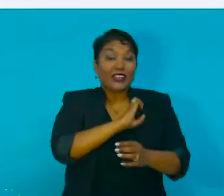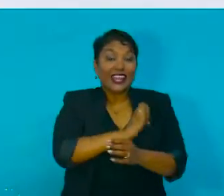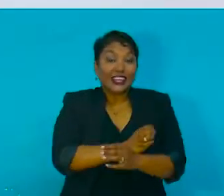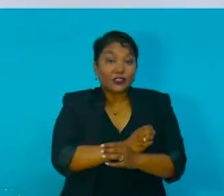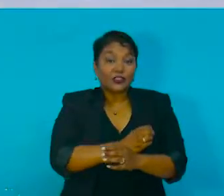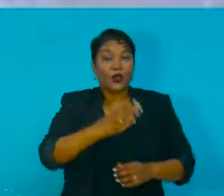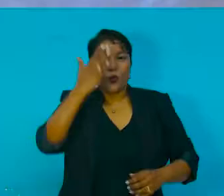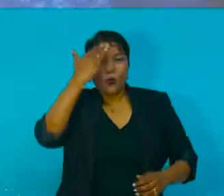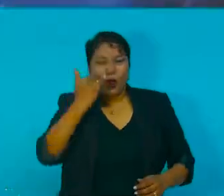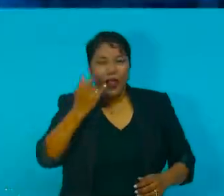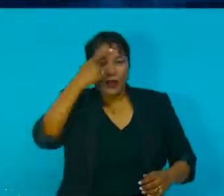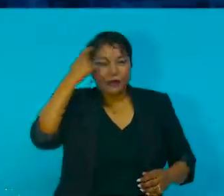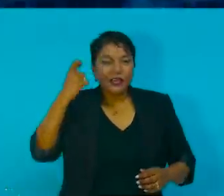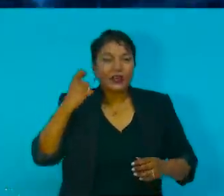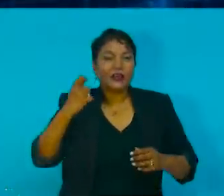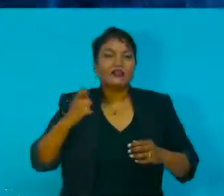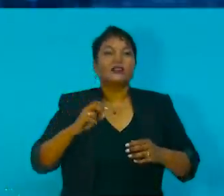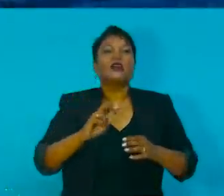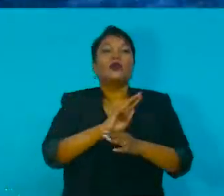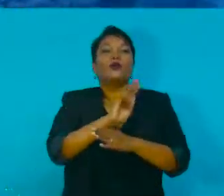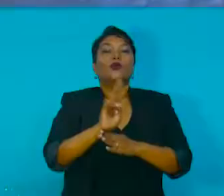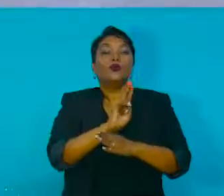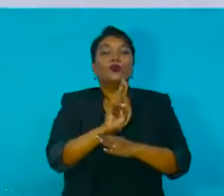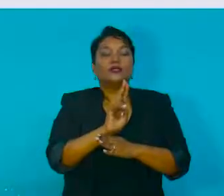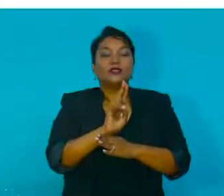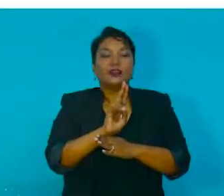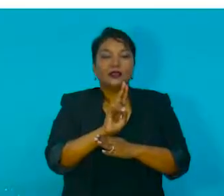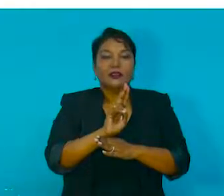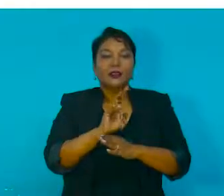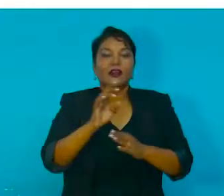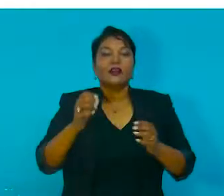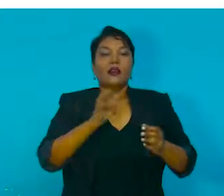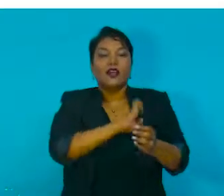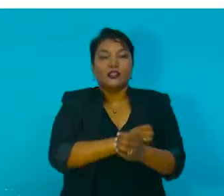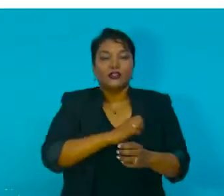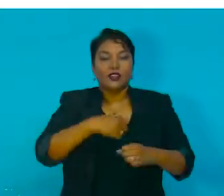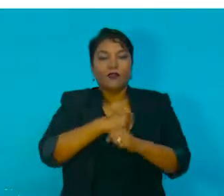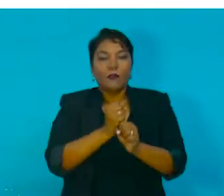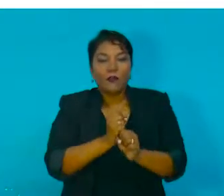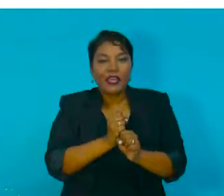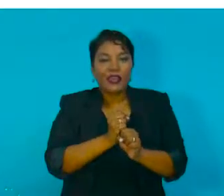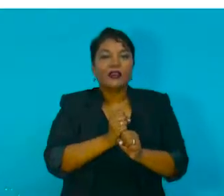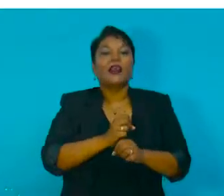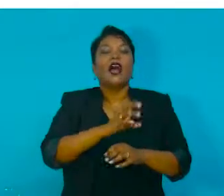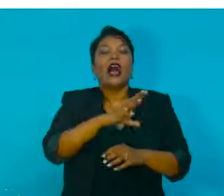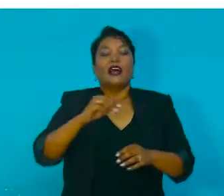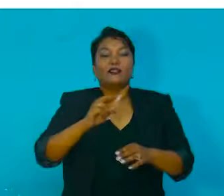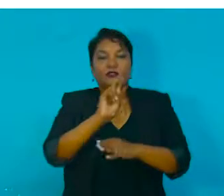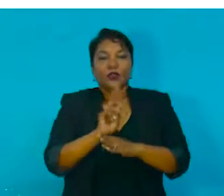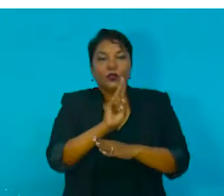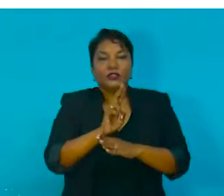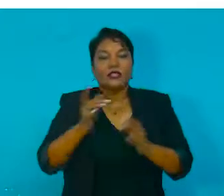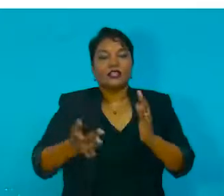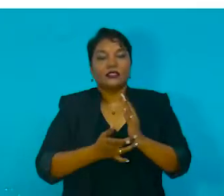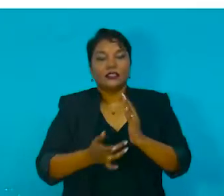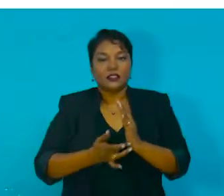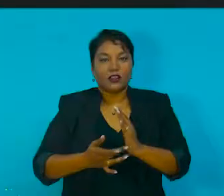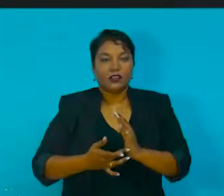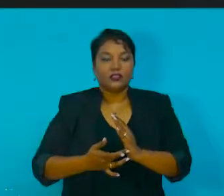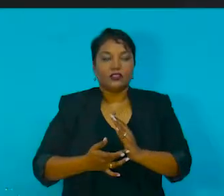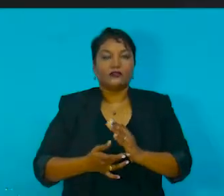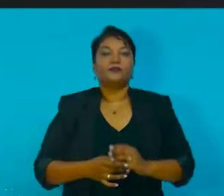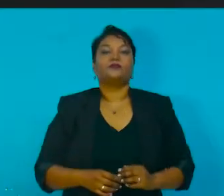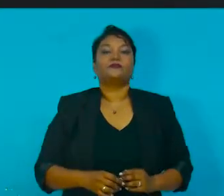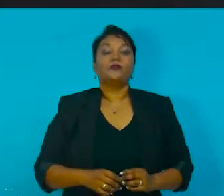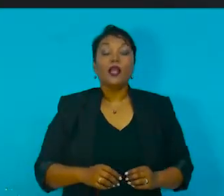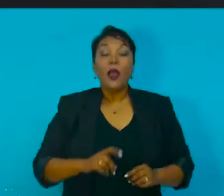growing data centers to our LCAs or life cycle assessment. This is the electricity used during manufacturing.